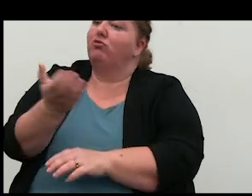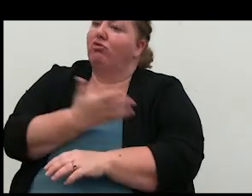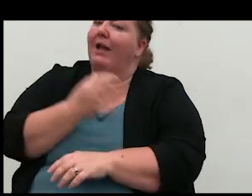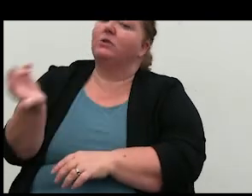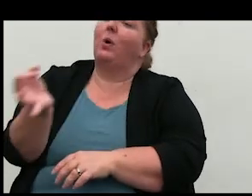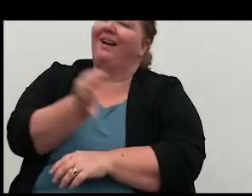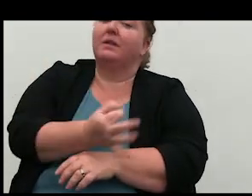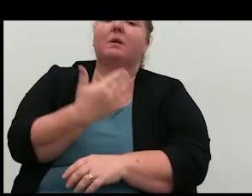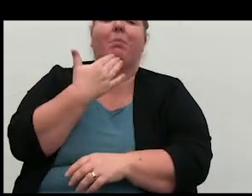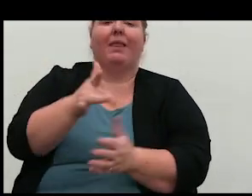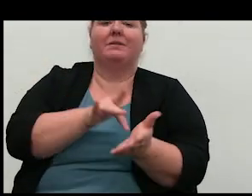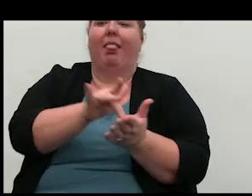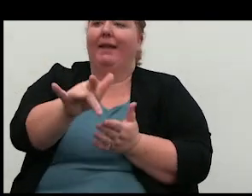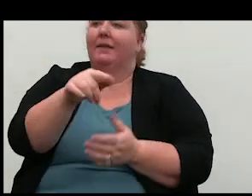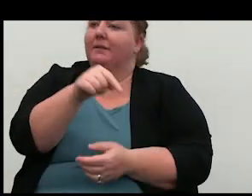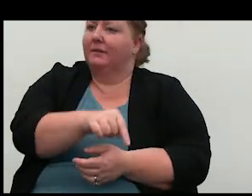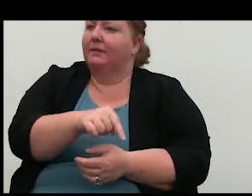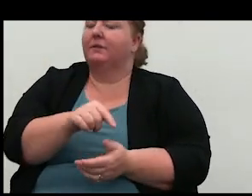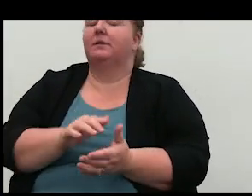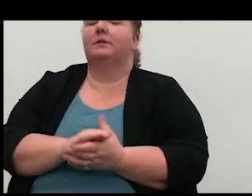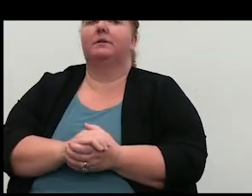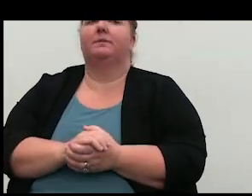ask them to delete it.